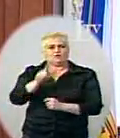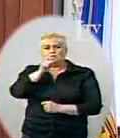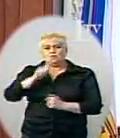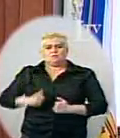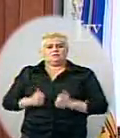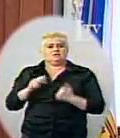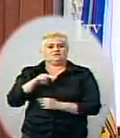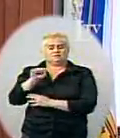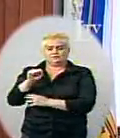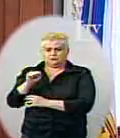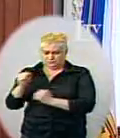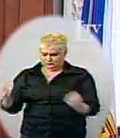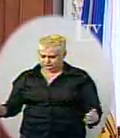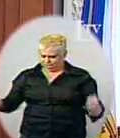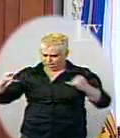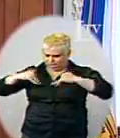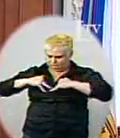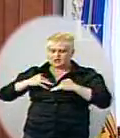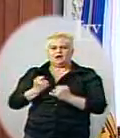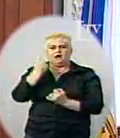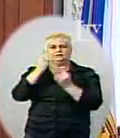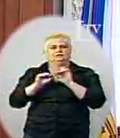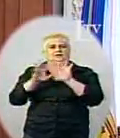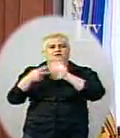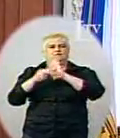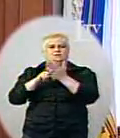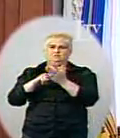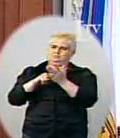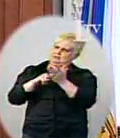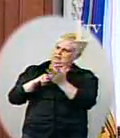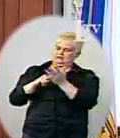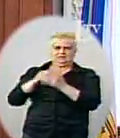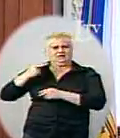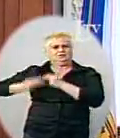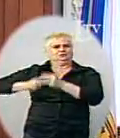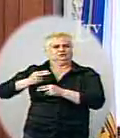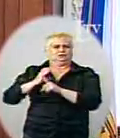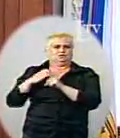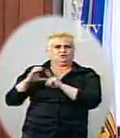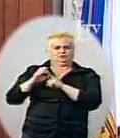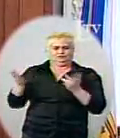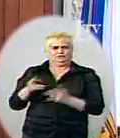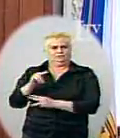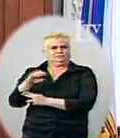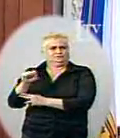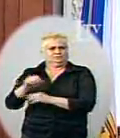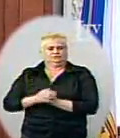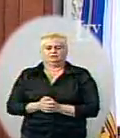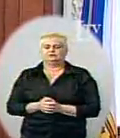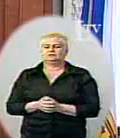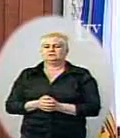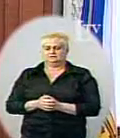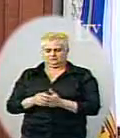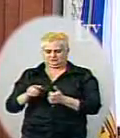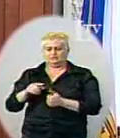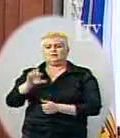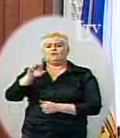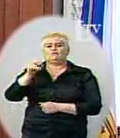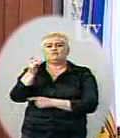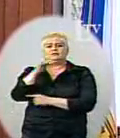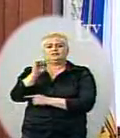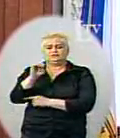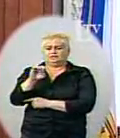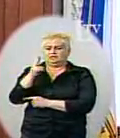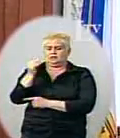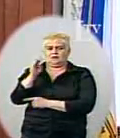and appreciation of our cultural history. Two former members of this house, Richie Hubbard